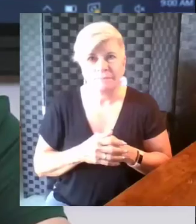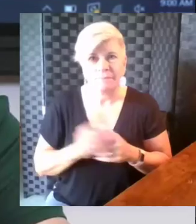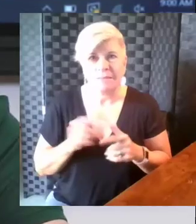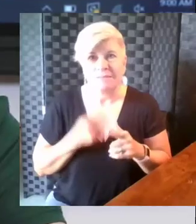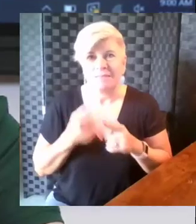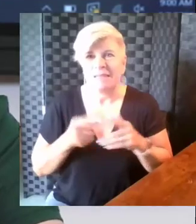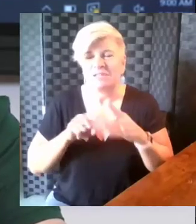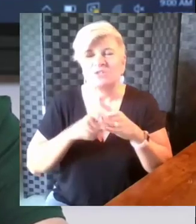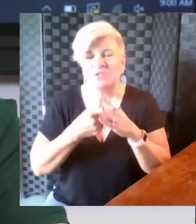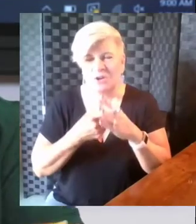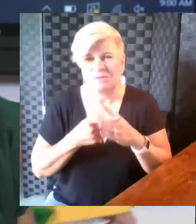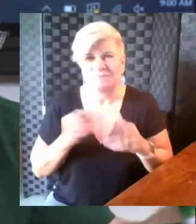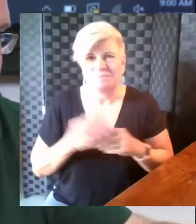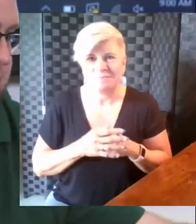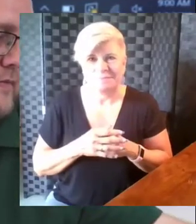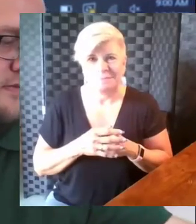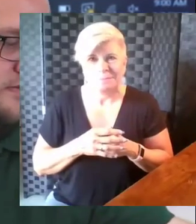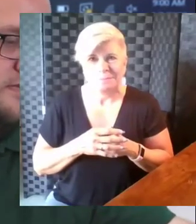to our lesson.